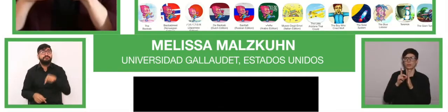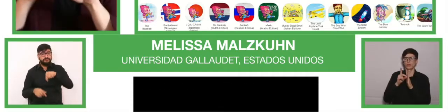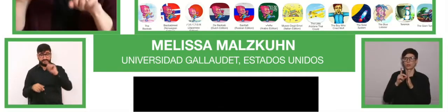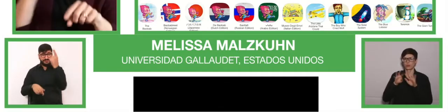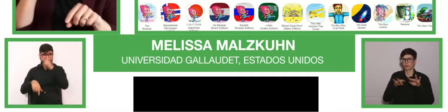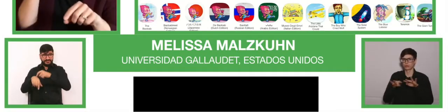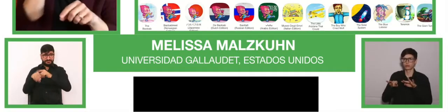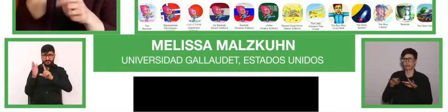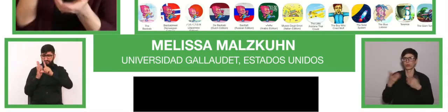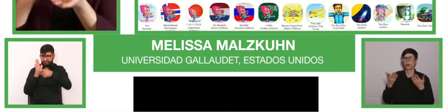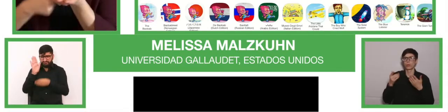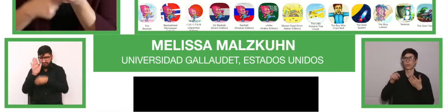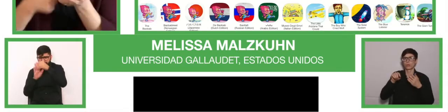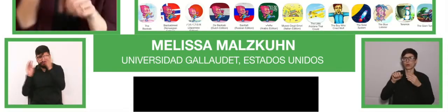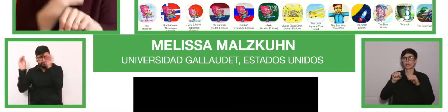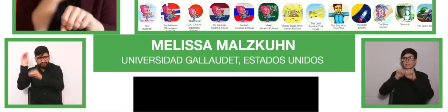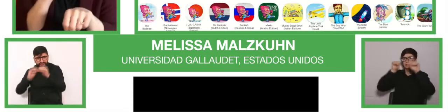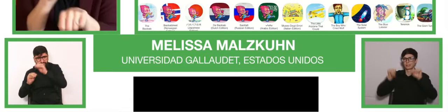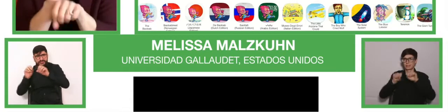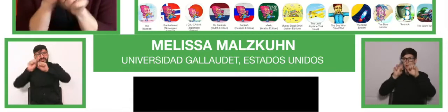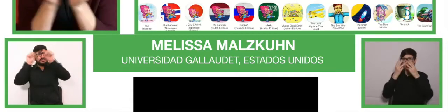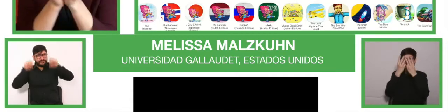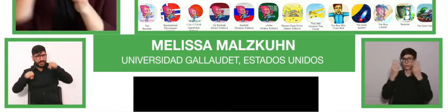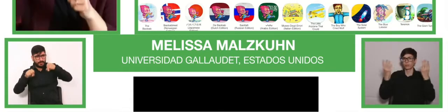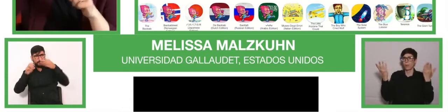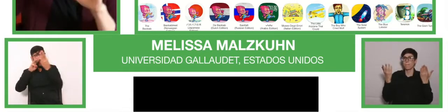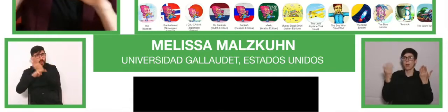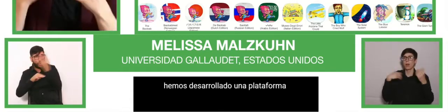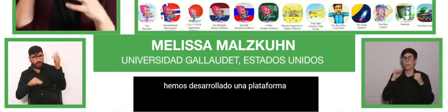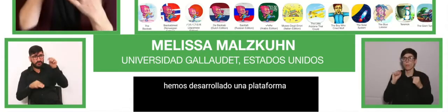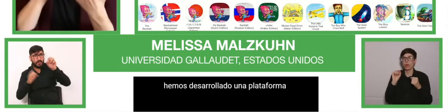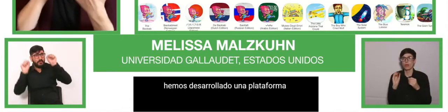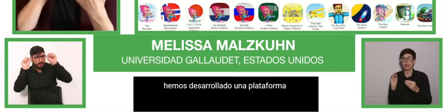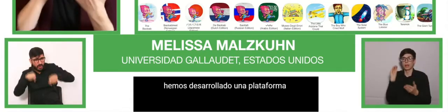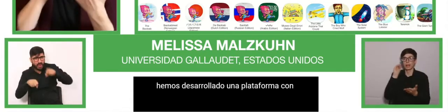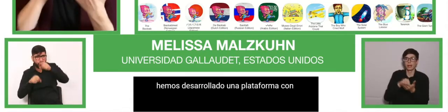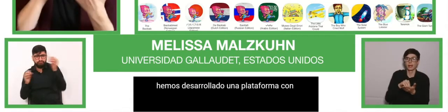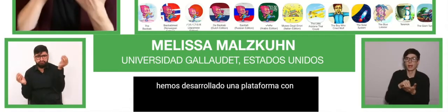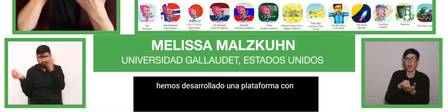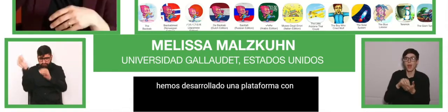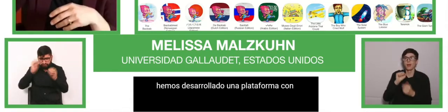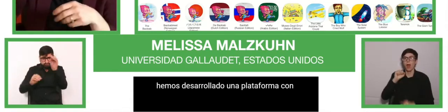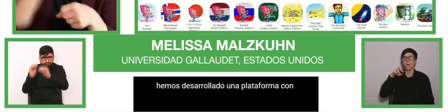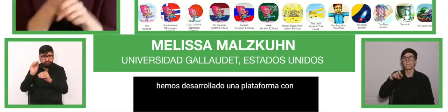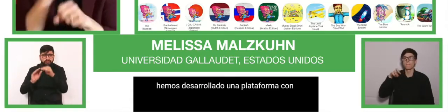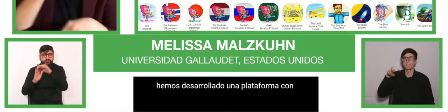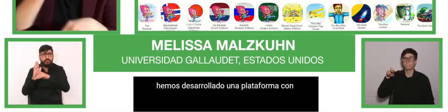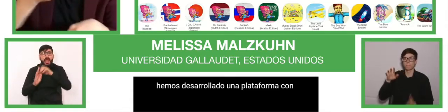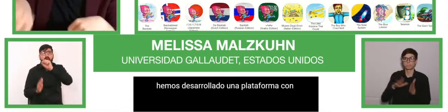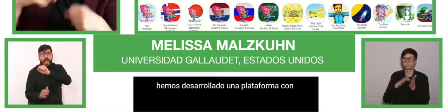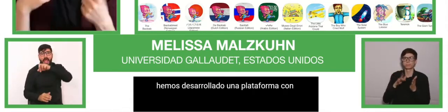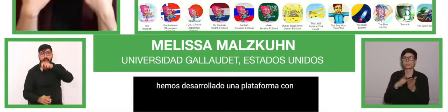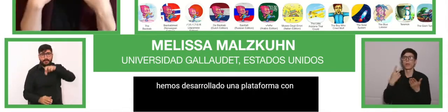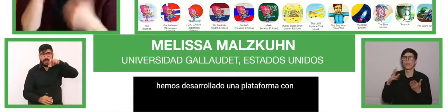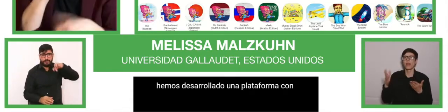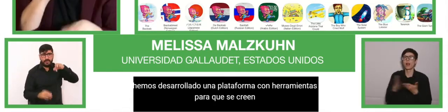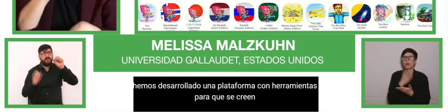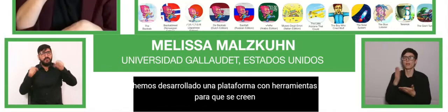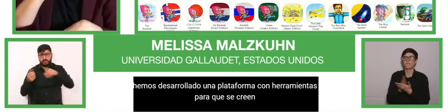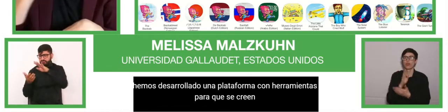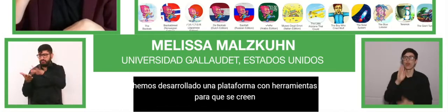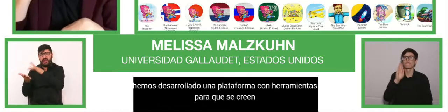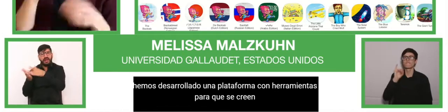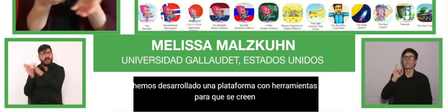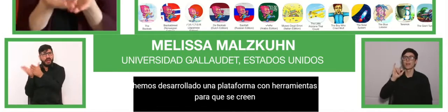storybook apps. And we've worked with different countries, like was recently discussed. We worked with a group of deaf community members in Turkey